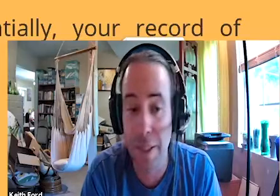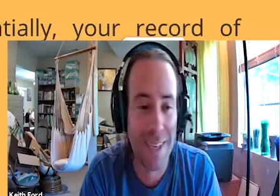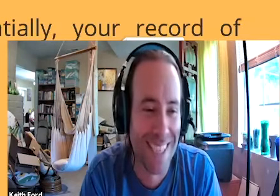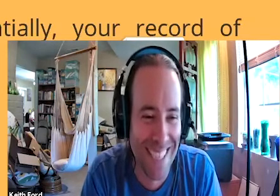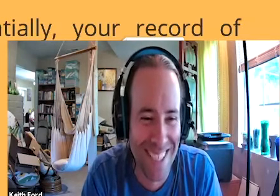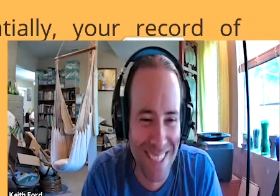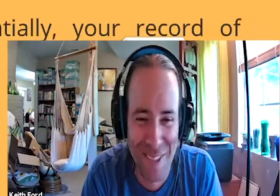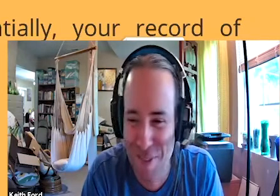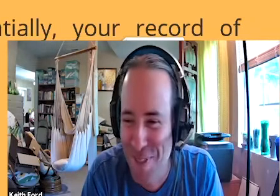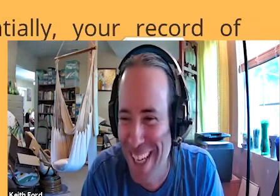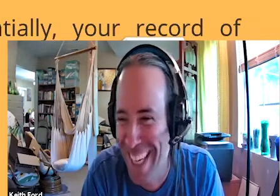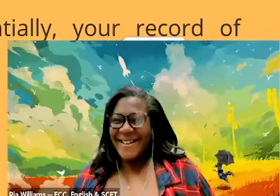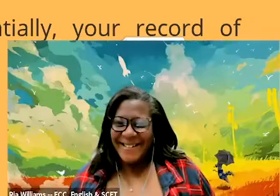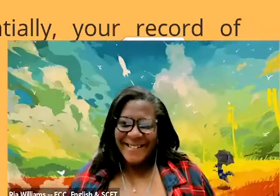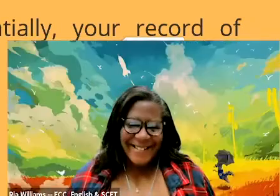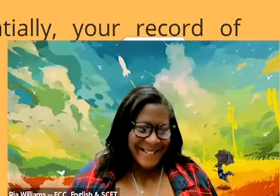That's me.